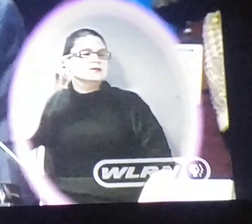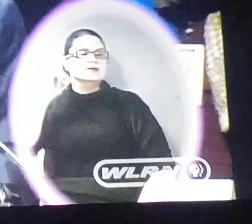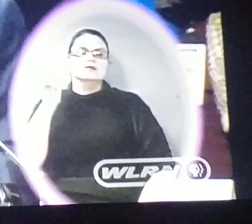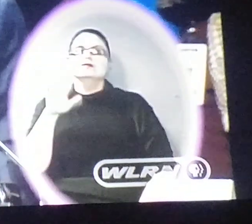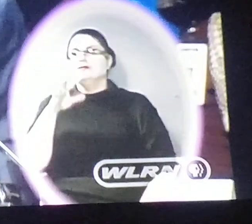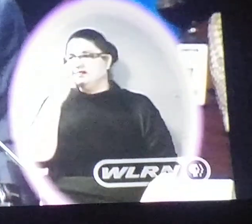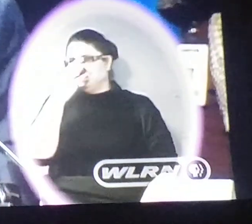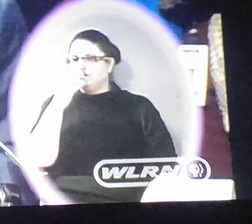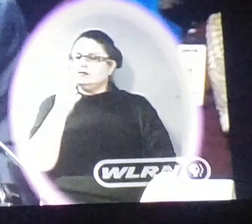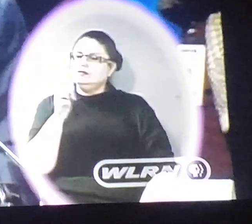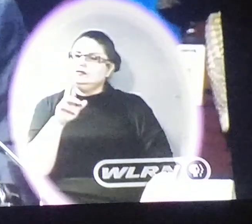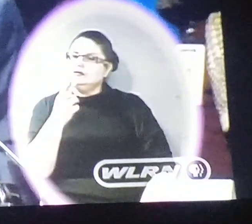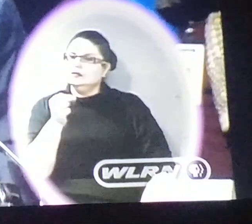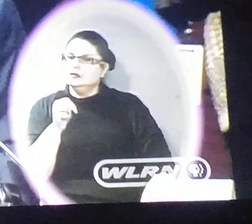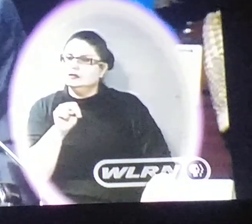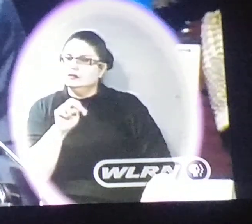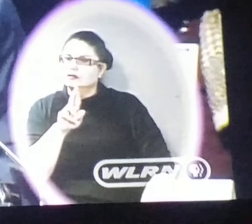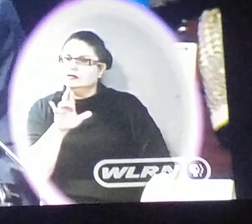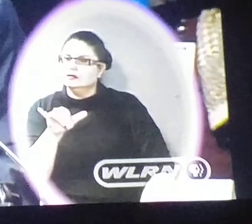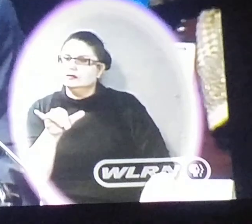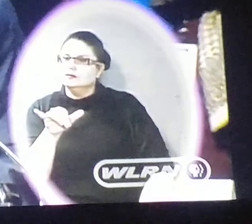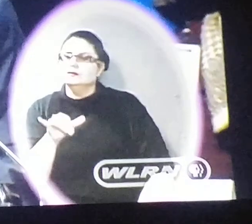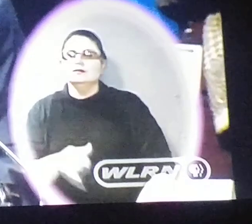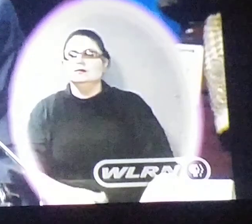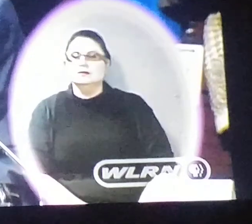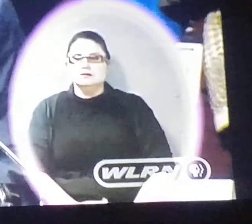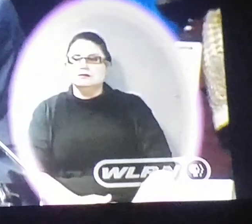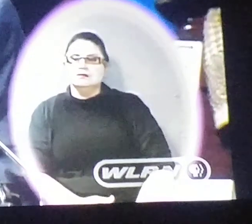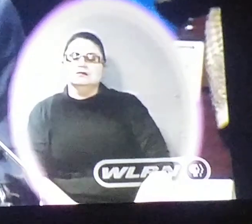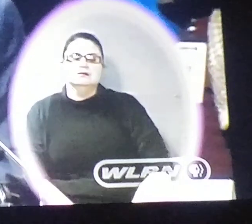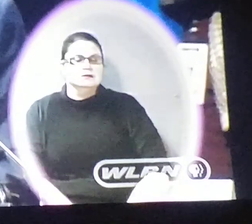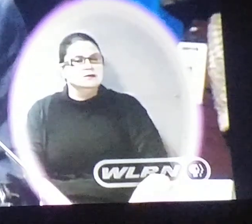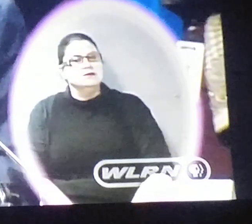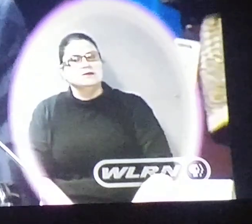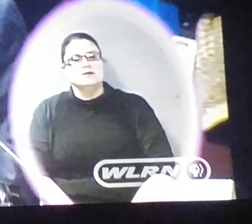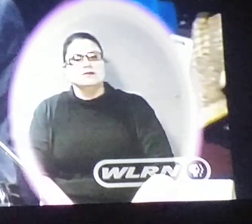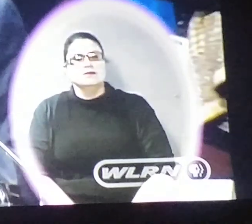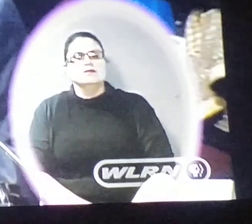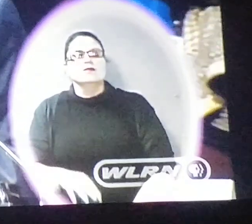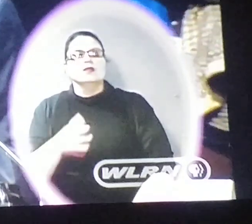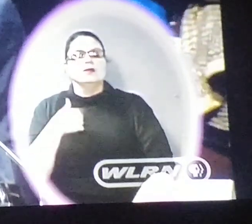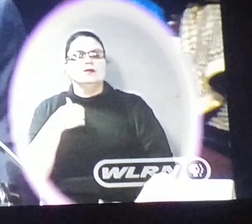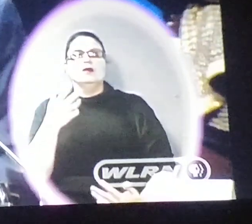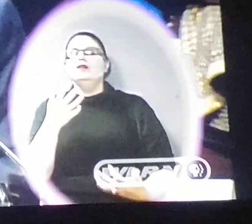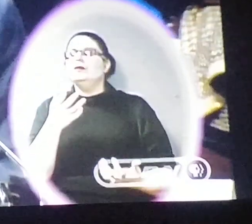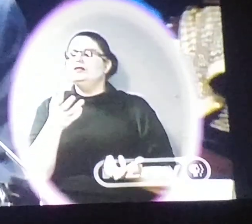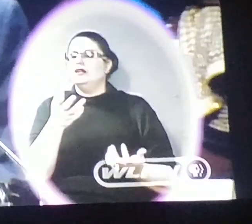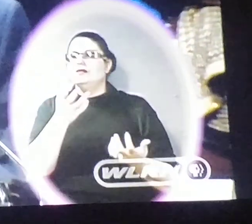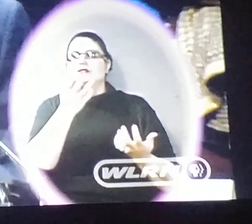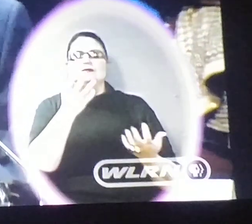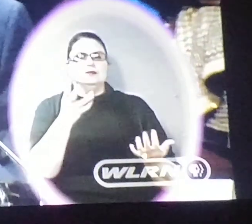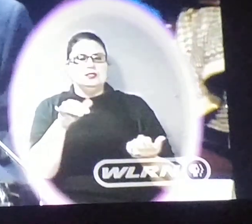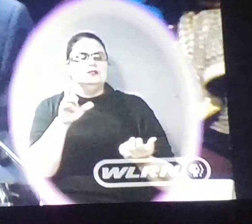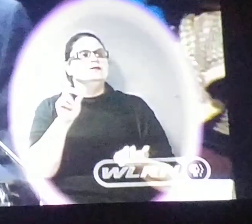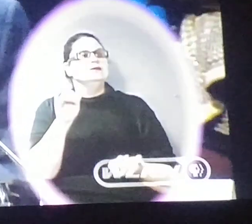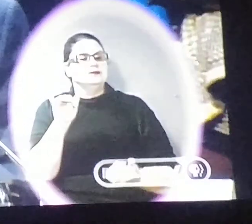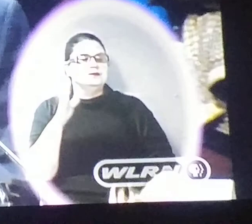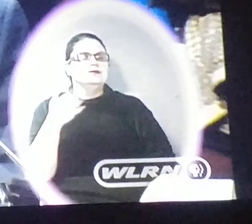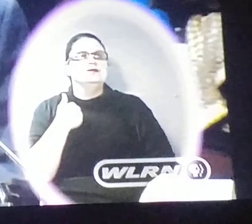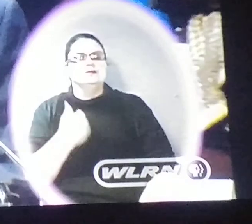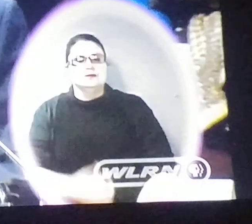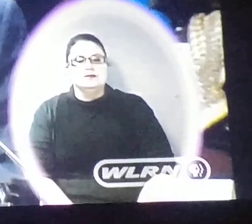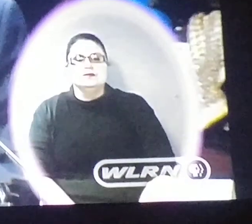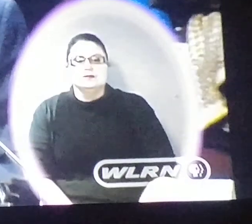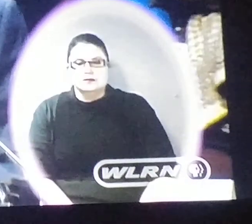be a speaker on a speaker alert typically. But what I want to say is, and I saw